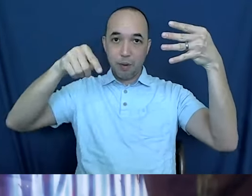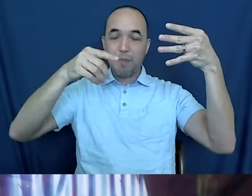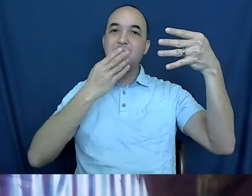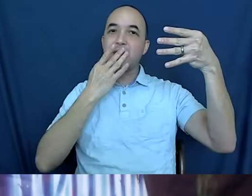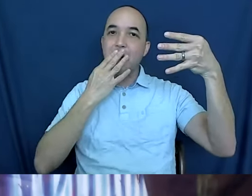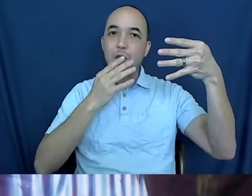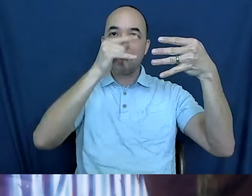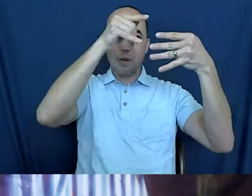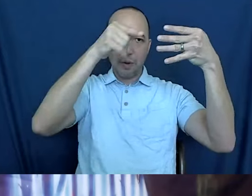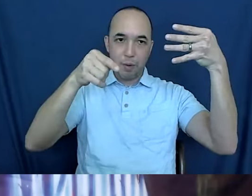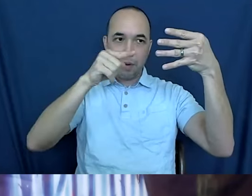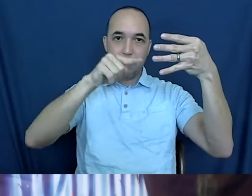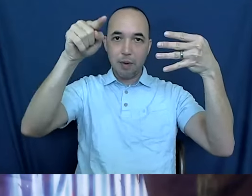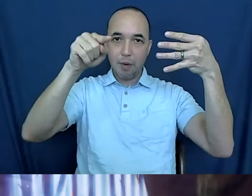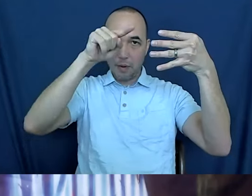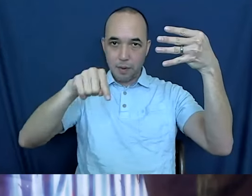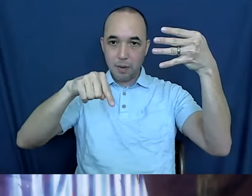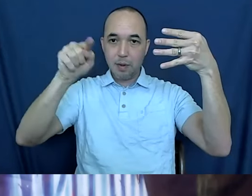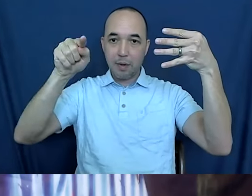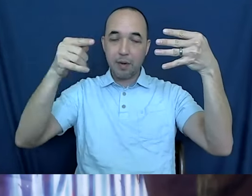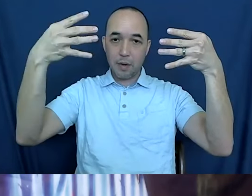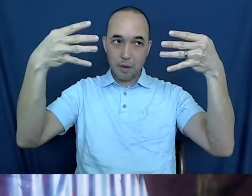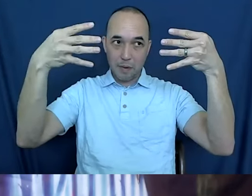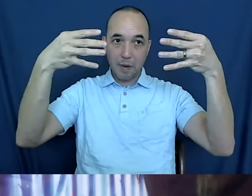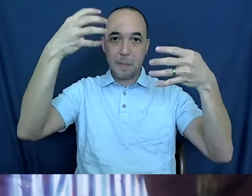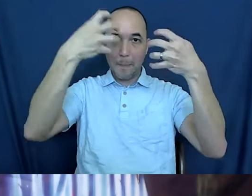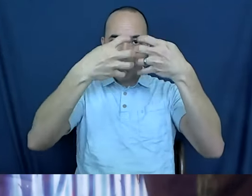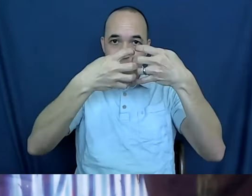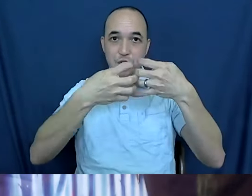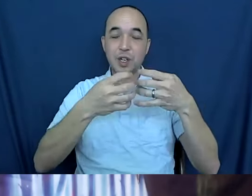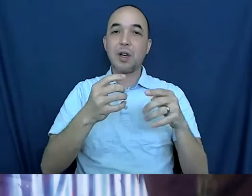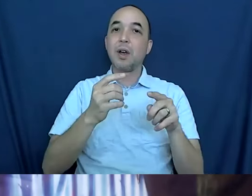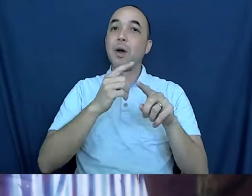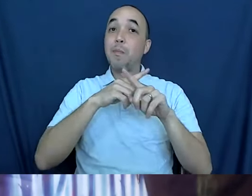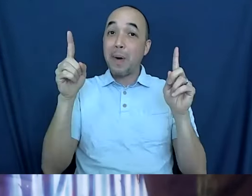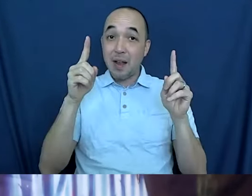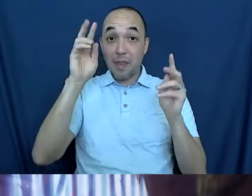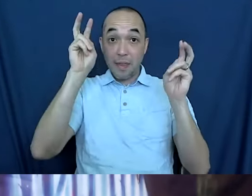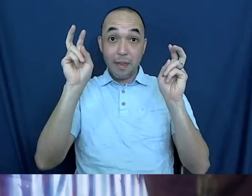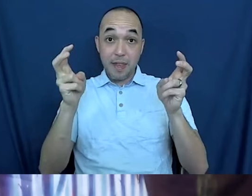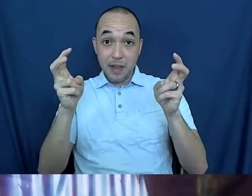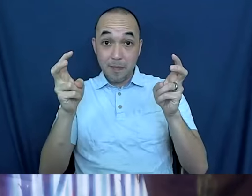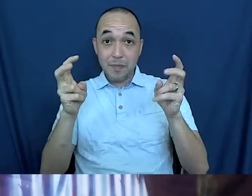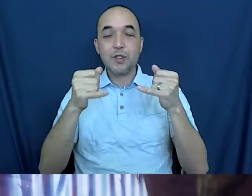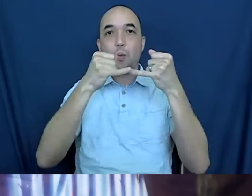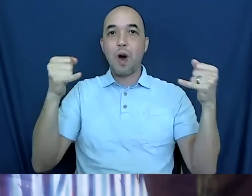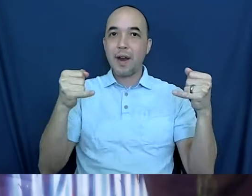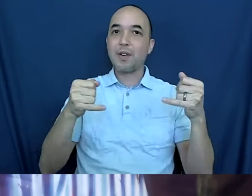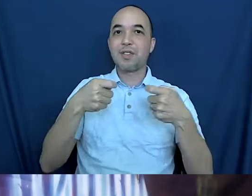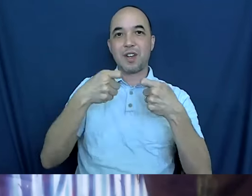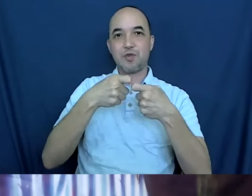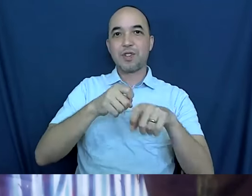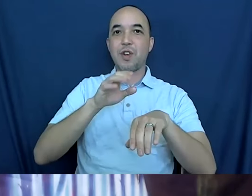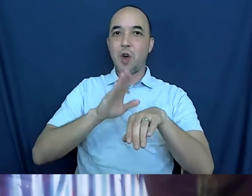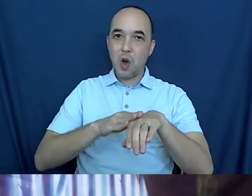ship. And it's a puzzle that it feels natural. It feels right. So a few questions for anyone watching or listening just to